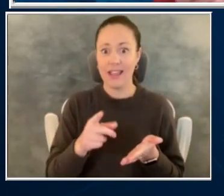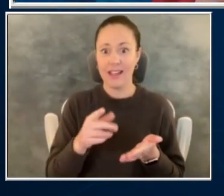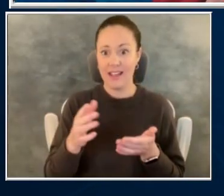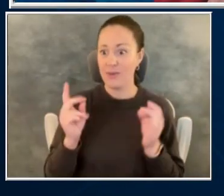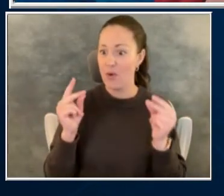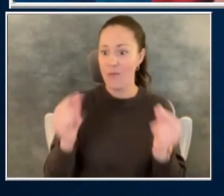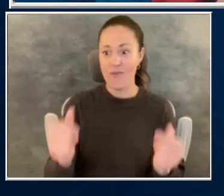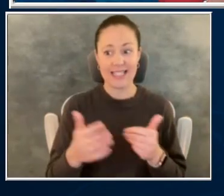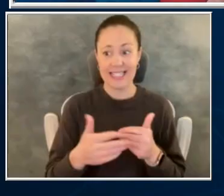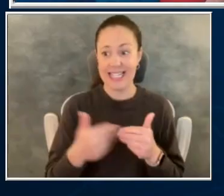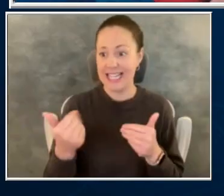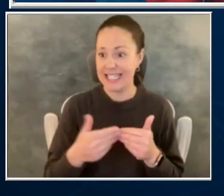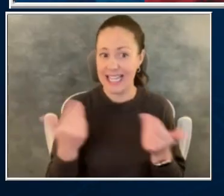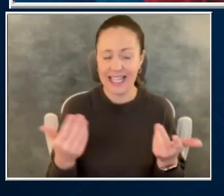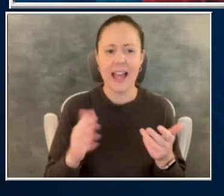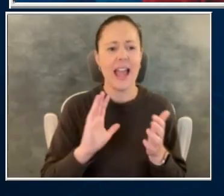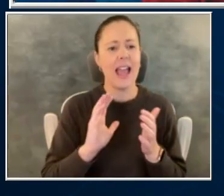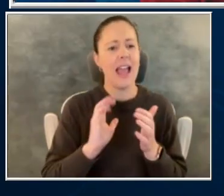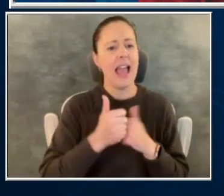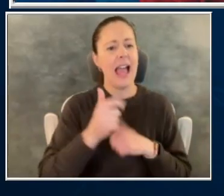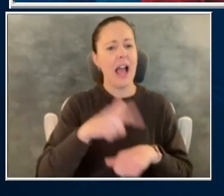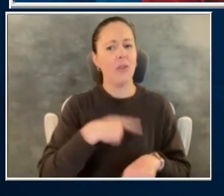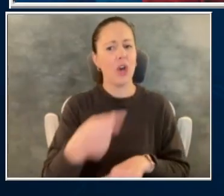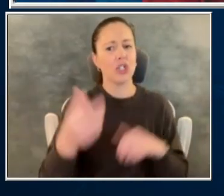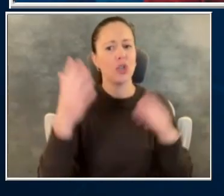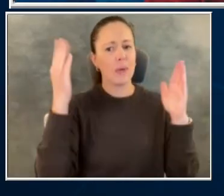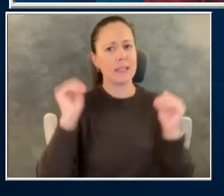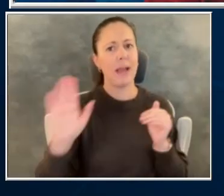easy. How long do you expect Kathy's test to take?